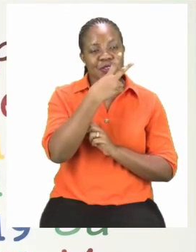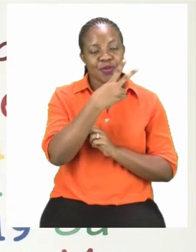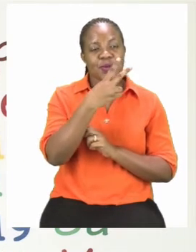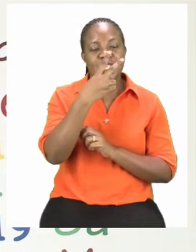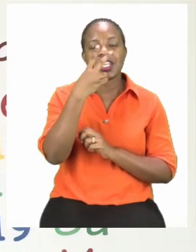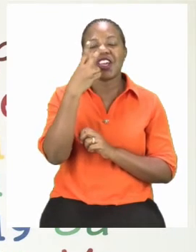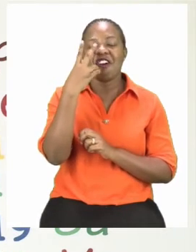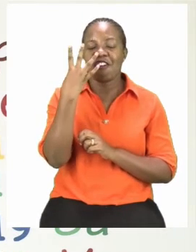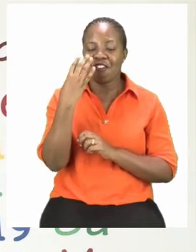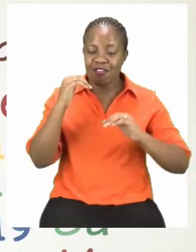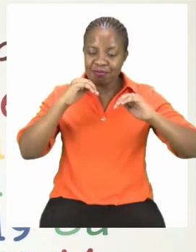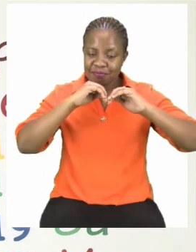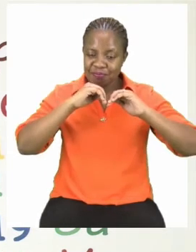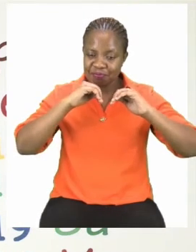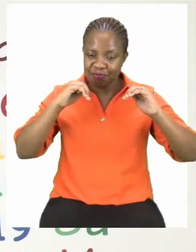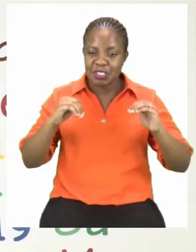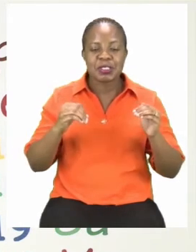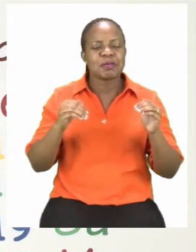your,